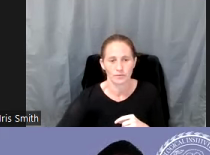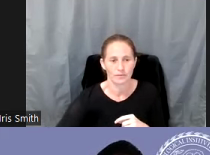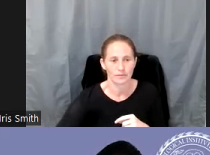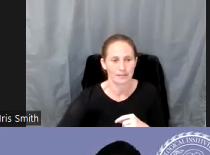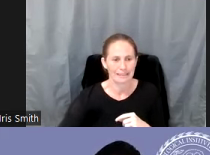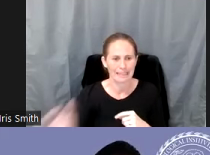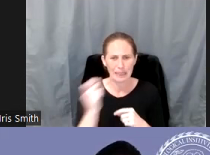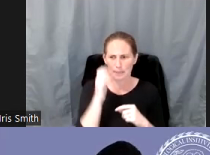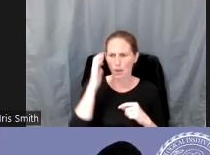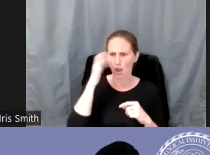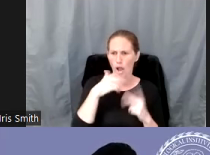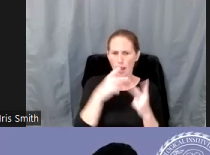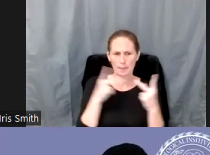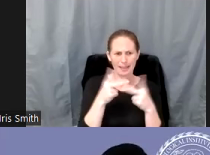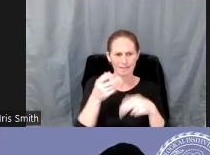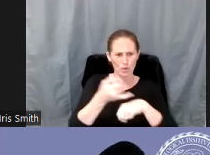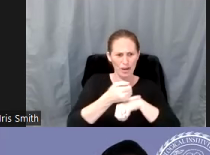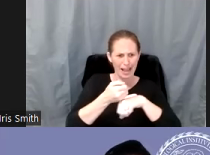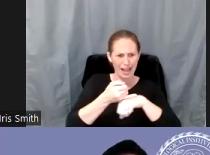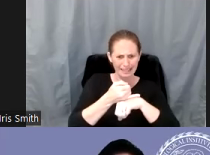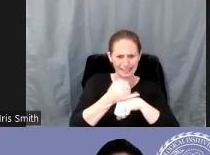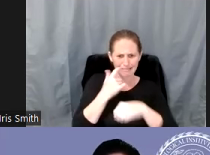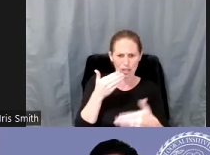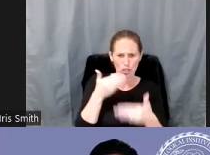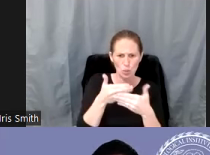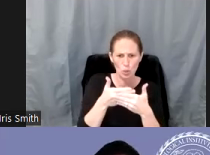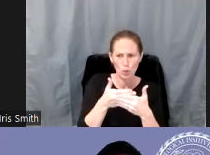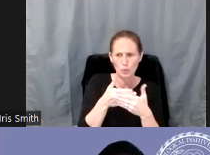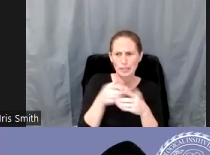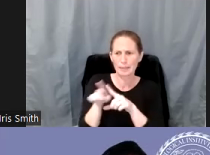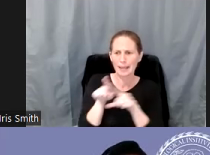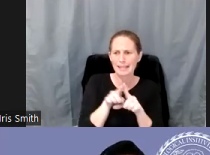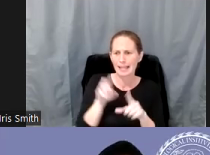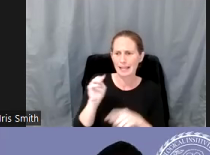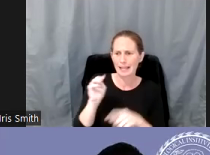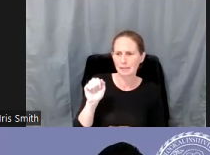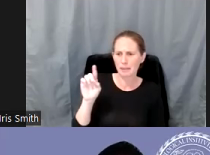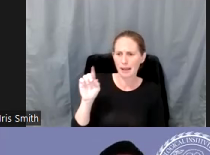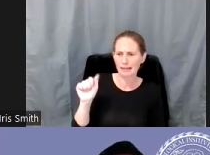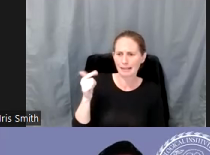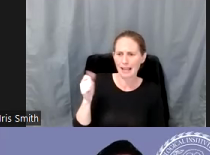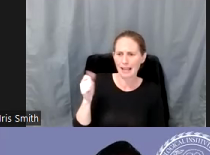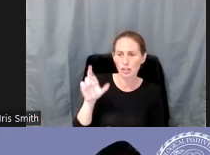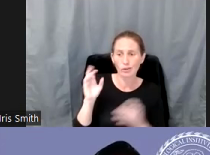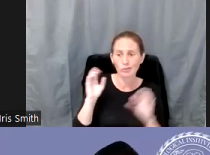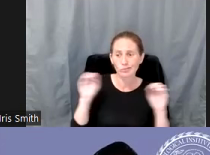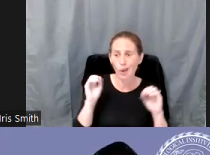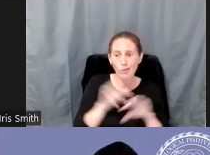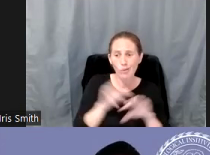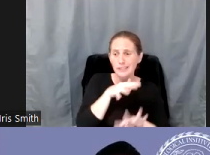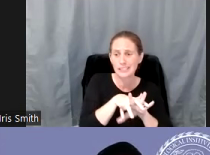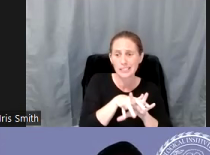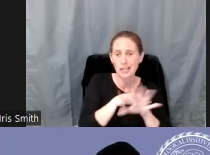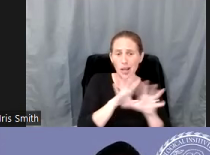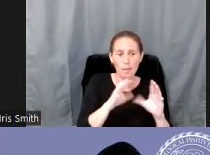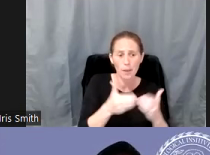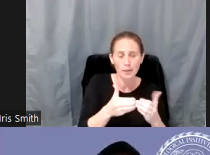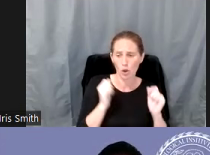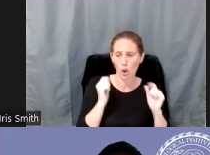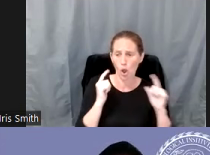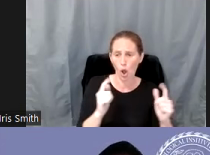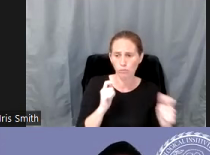an island that's quite close to places like Madagascar and other islands. Mauritius has no indigenous population and all